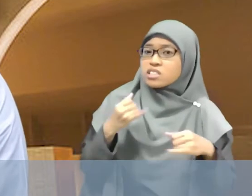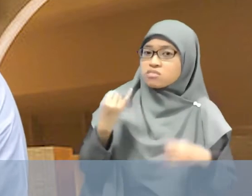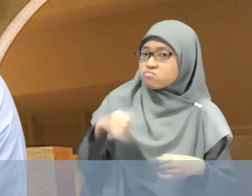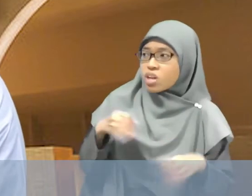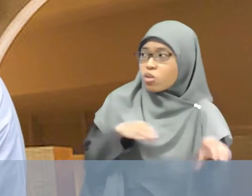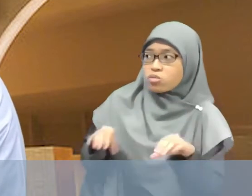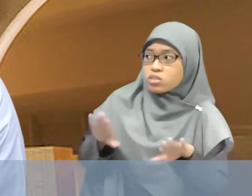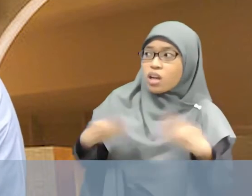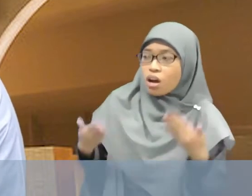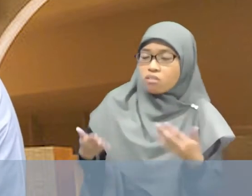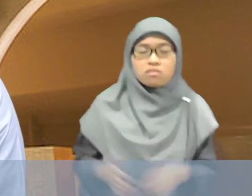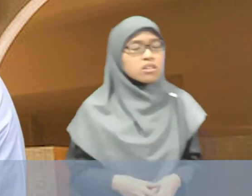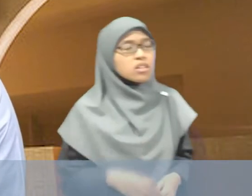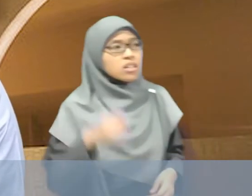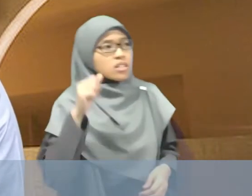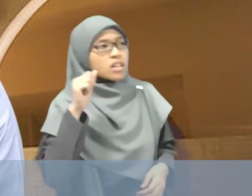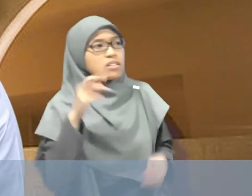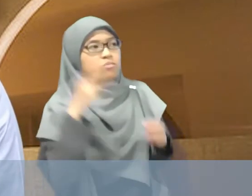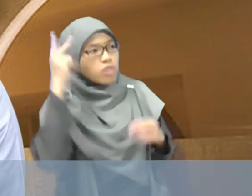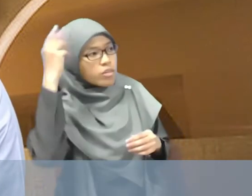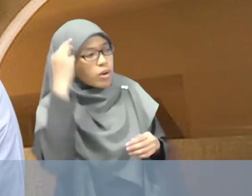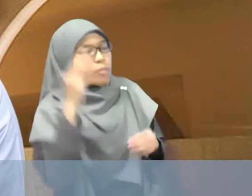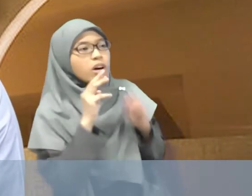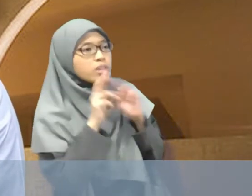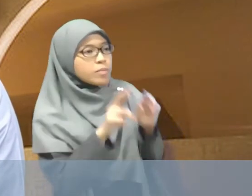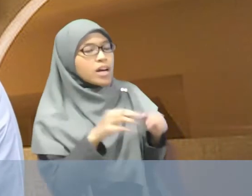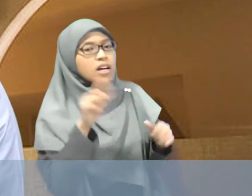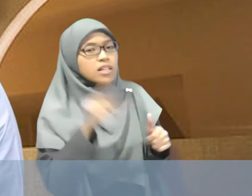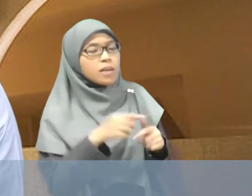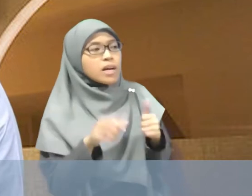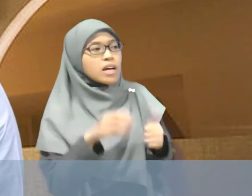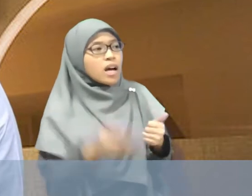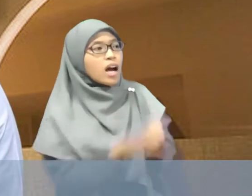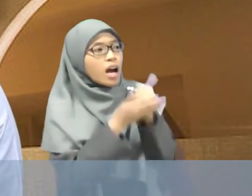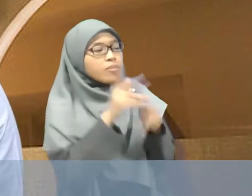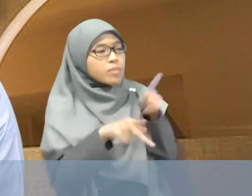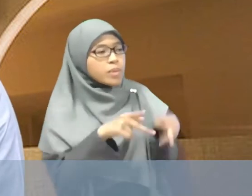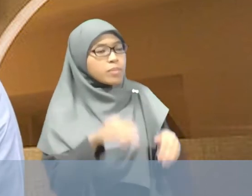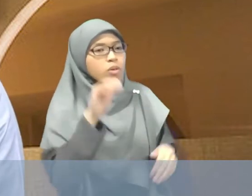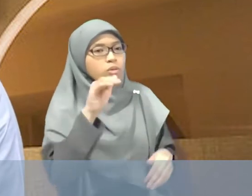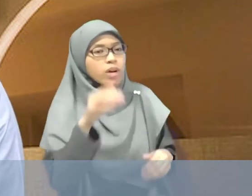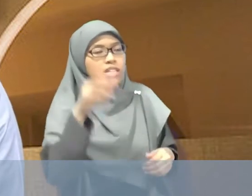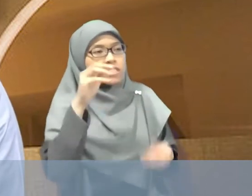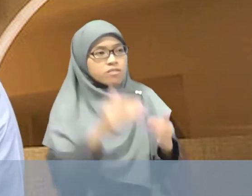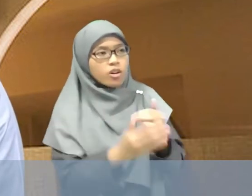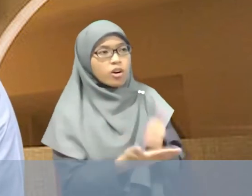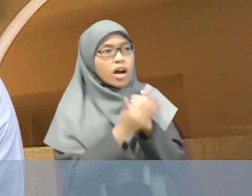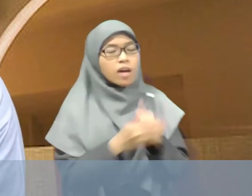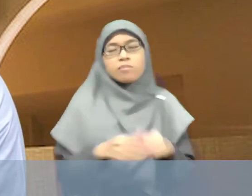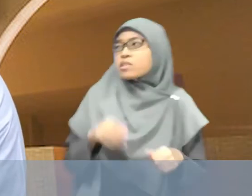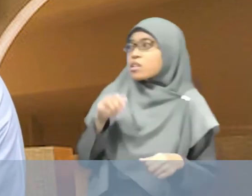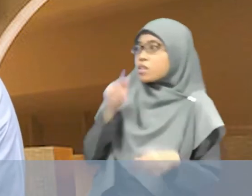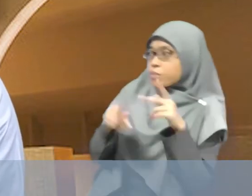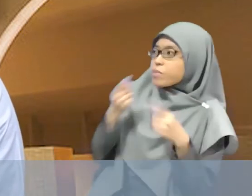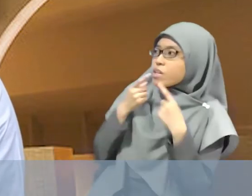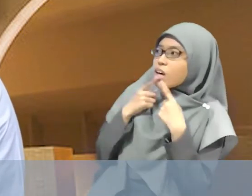said, he should work with his hands and benefit himself and also give in charity from what he earns. The people further asked, if